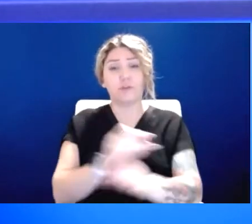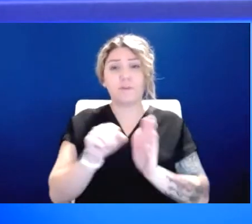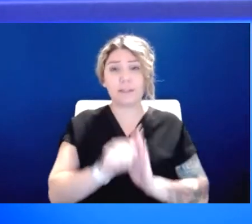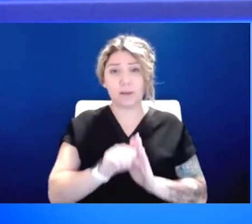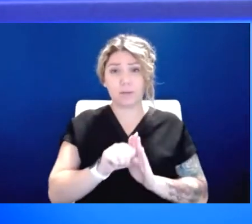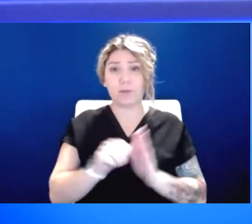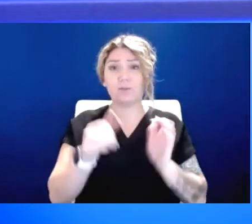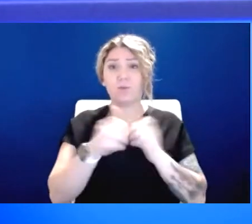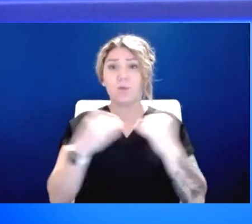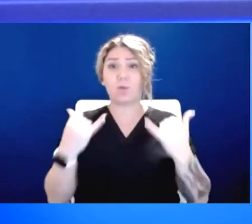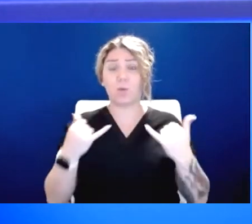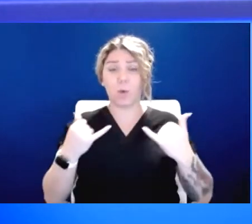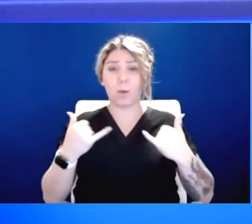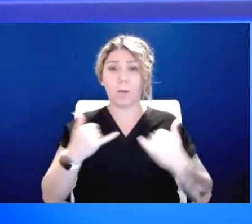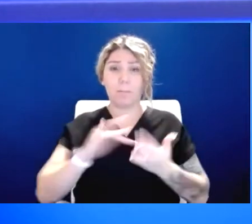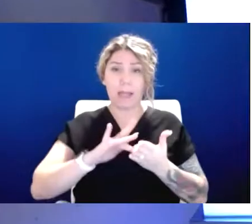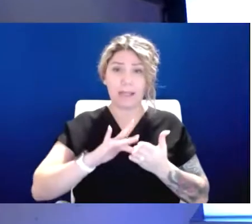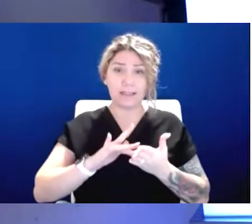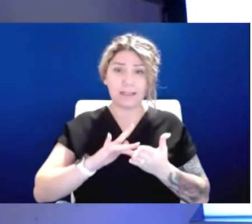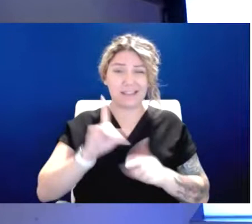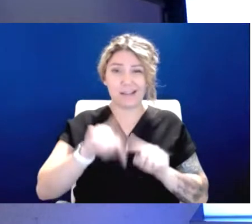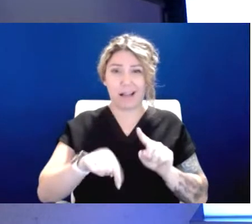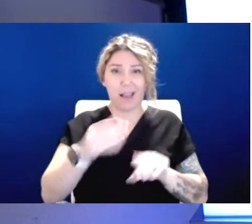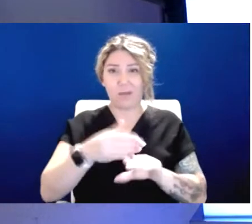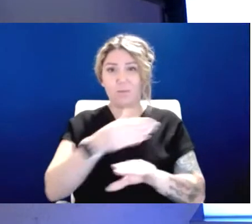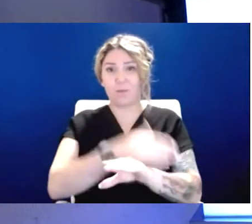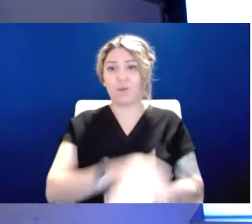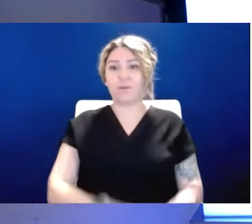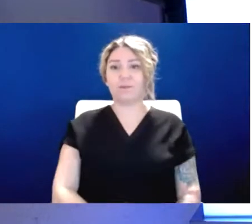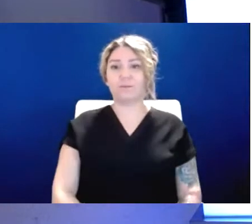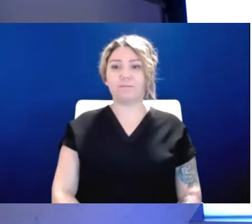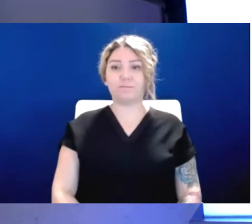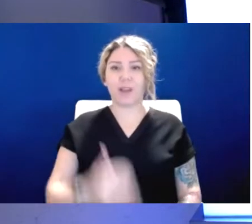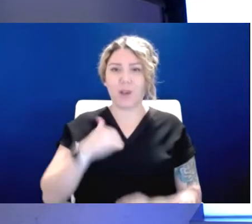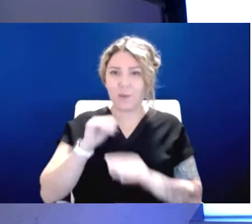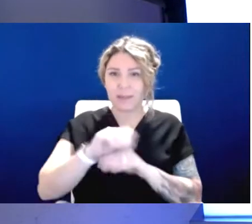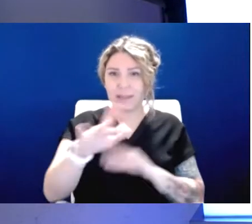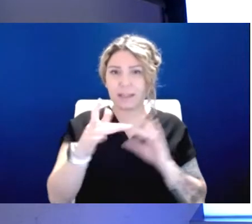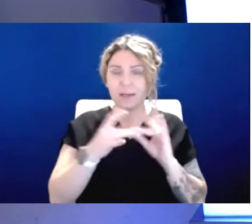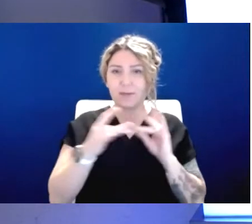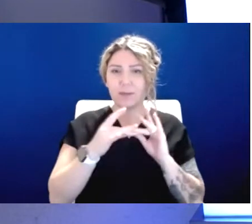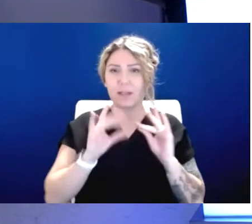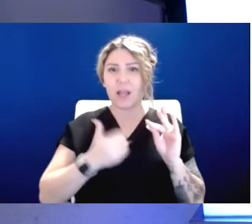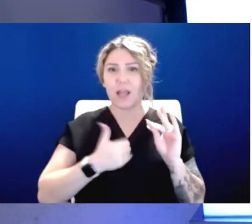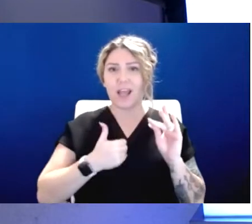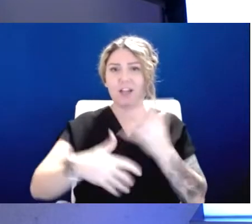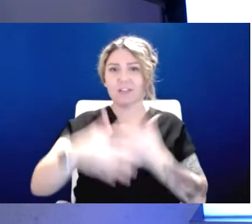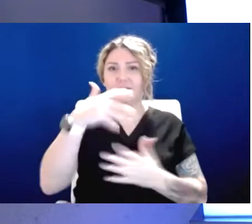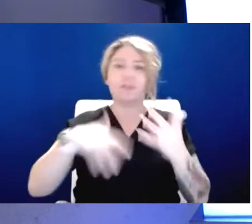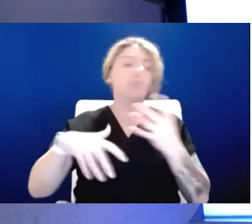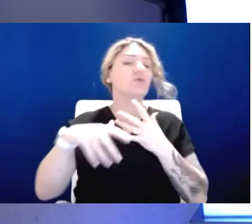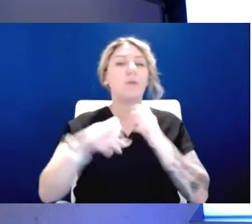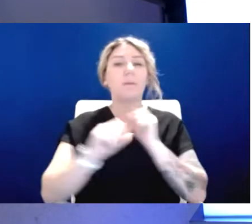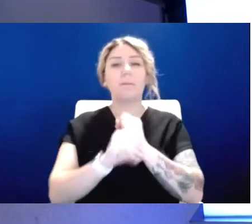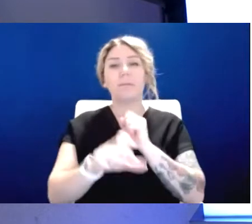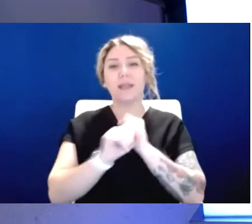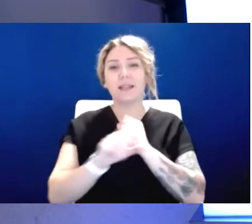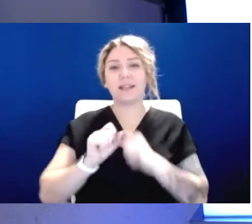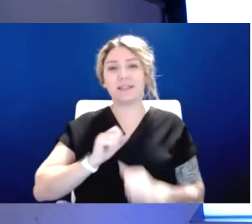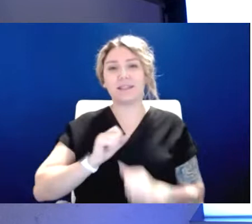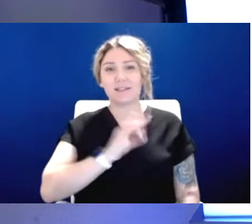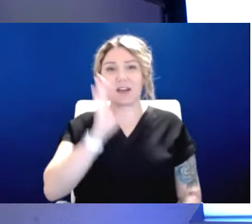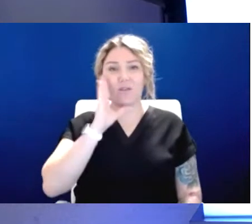current medications we cannot improve. All right, so I was just sending a message to our social media staff. So we're going to put this